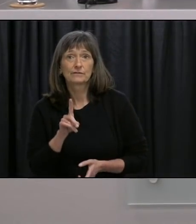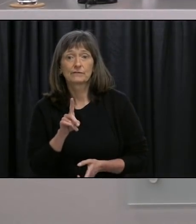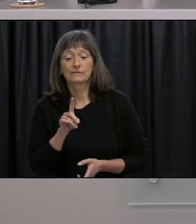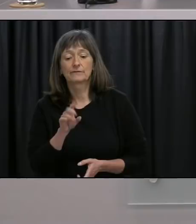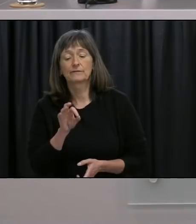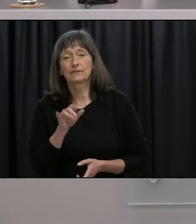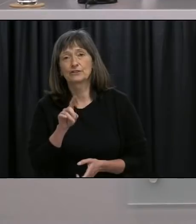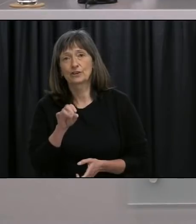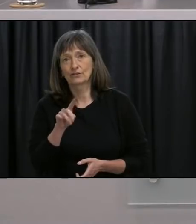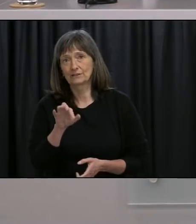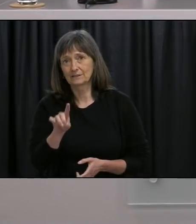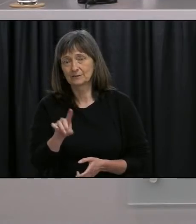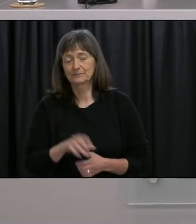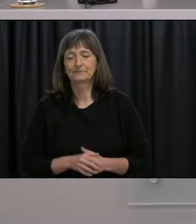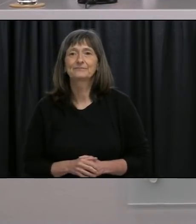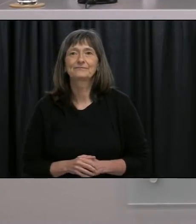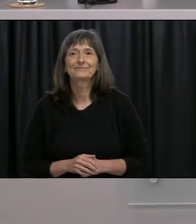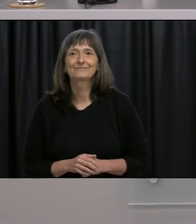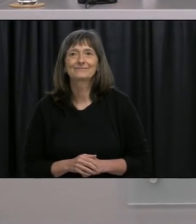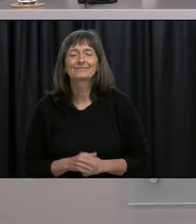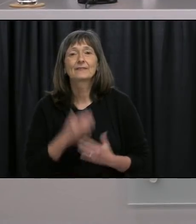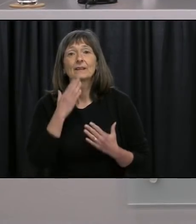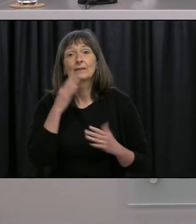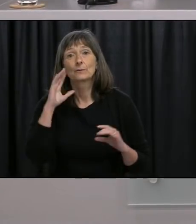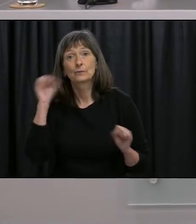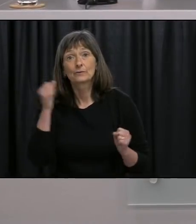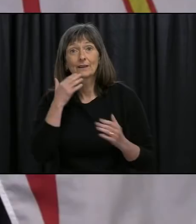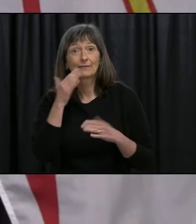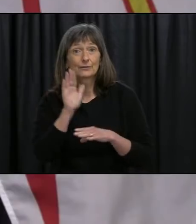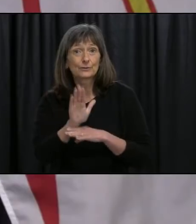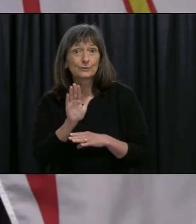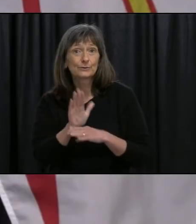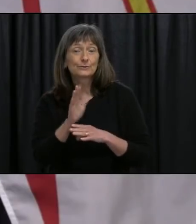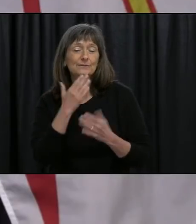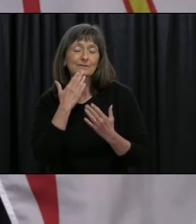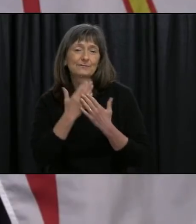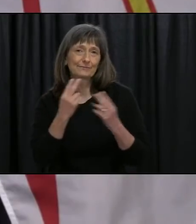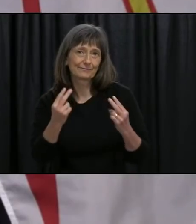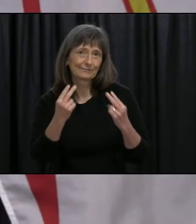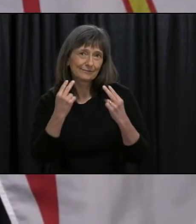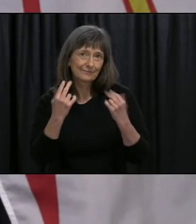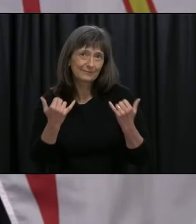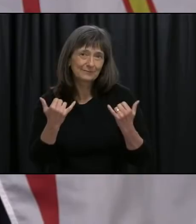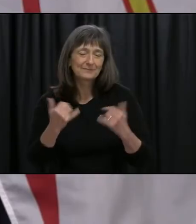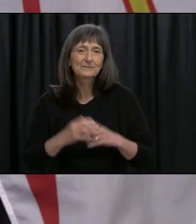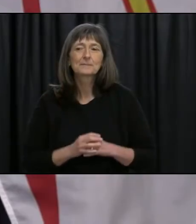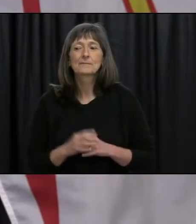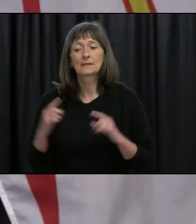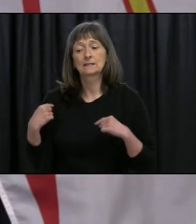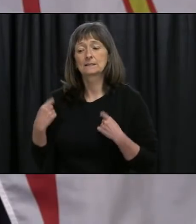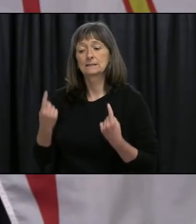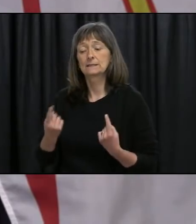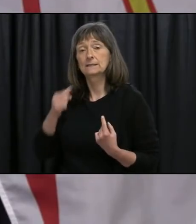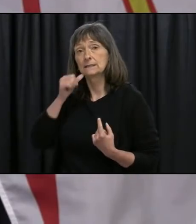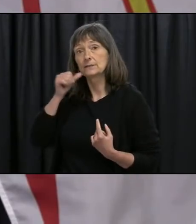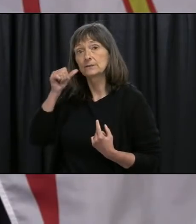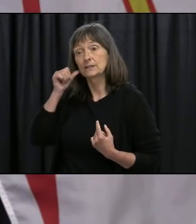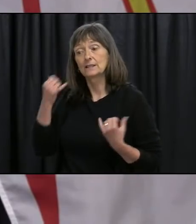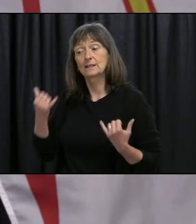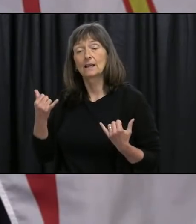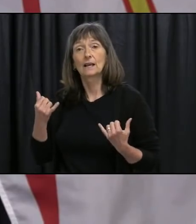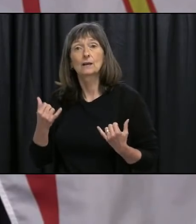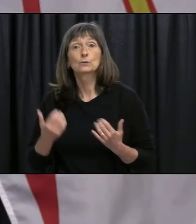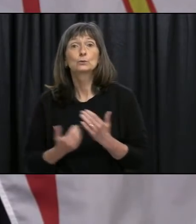Dr. Fitzgerald. Thank you, Premier. Good afternoon, everyone. Thanks for joining us today. Since the media advisory yesterday, we have no